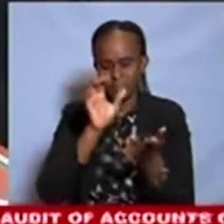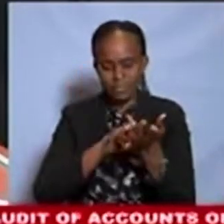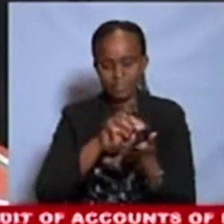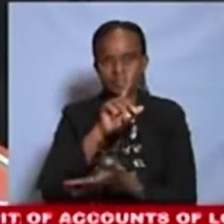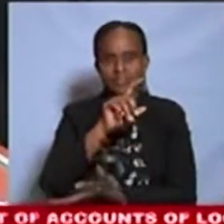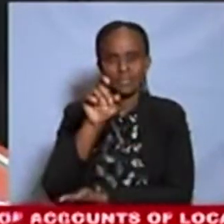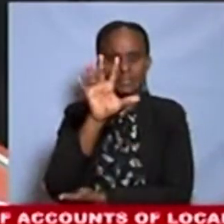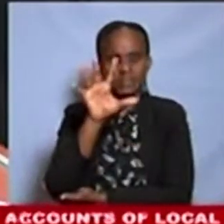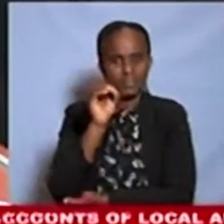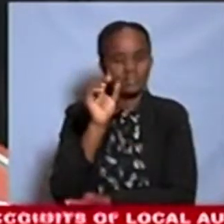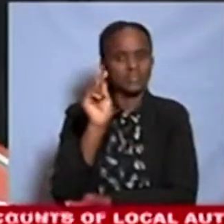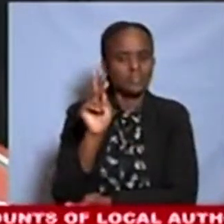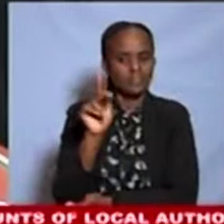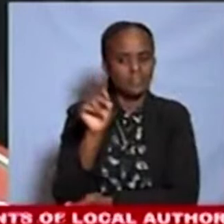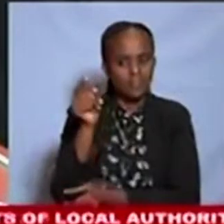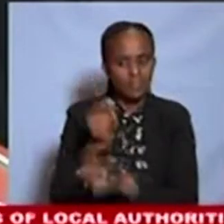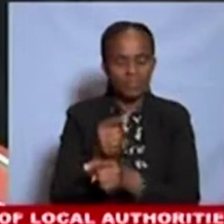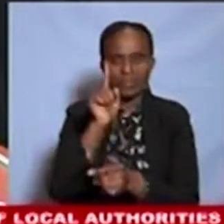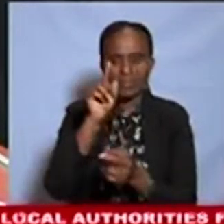475,150 kwacha out of